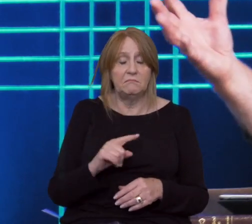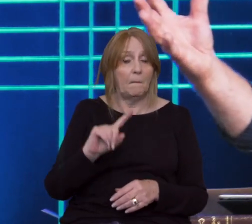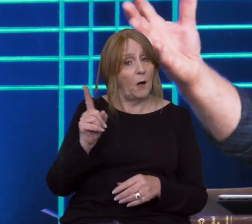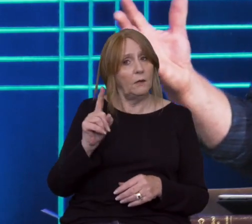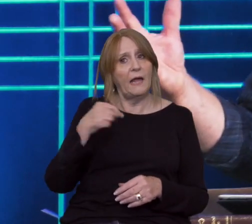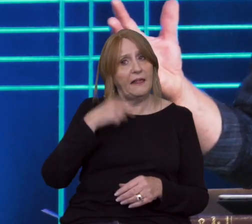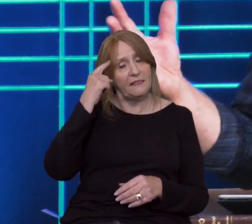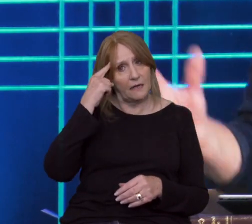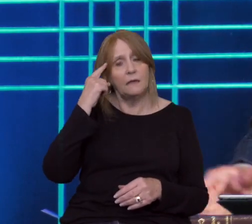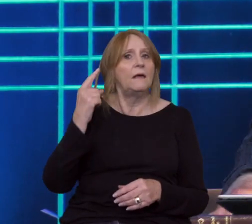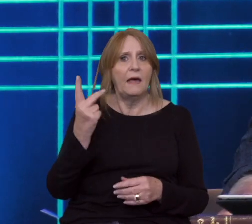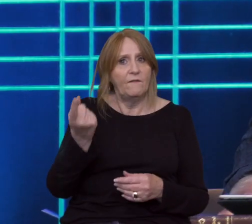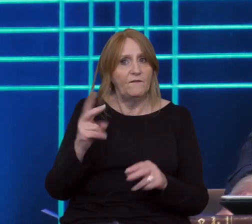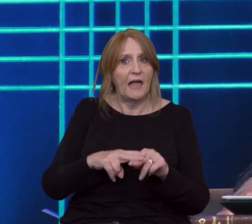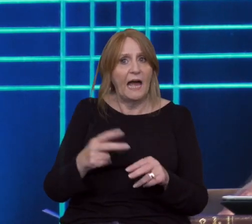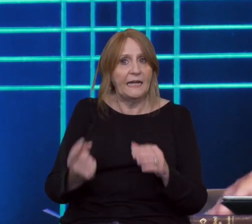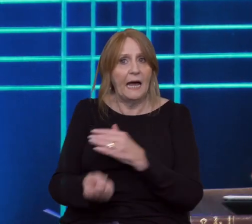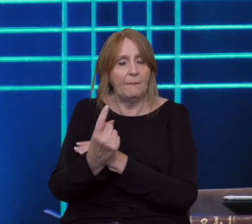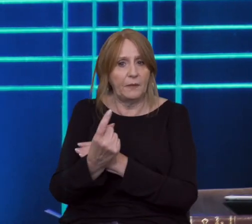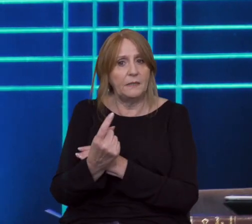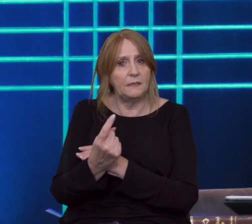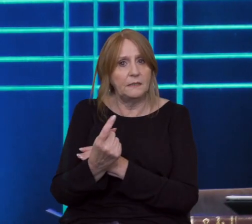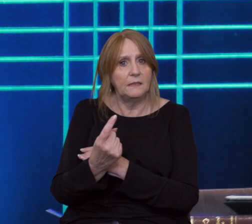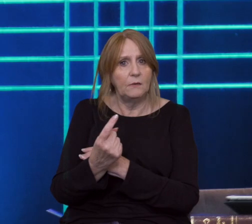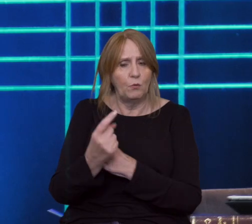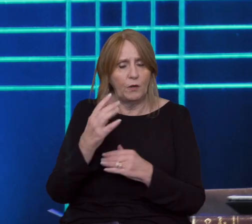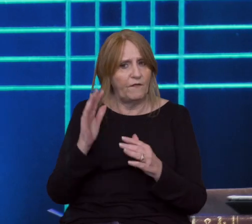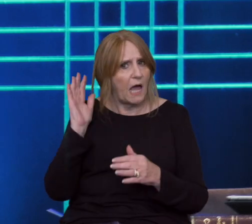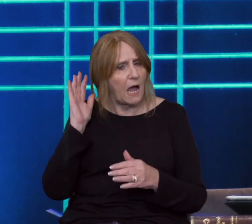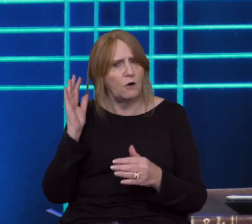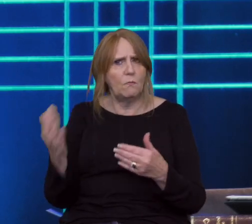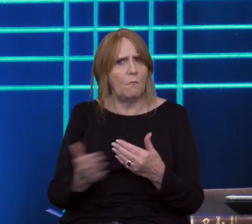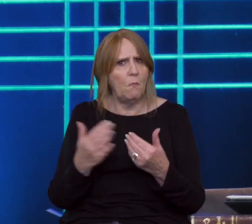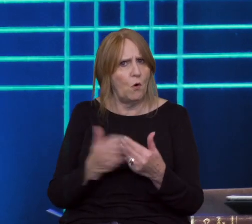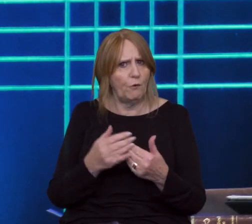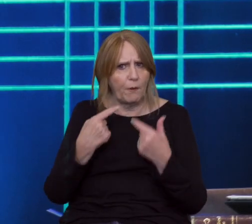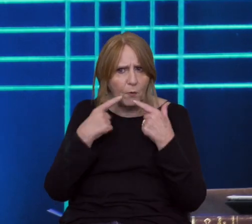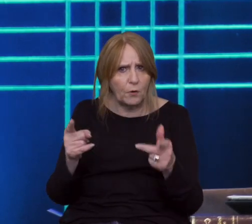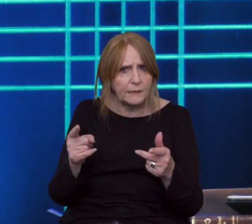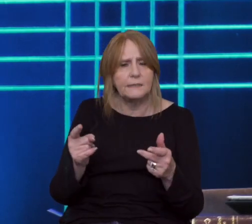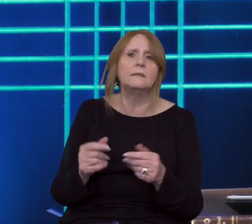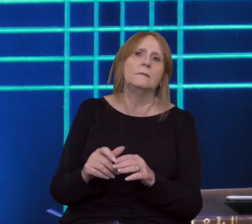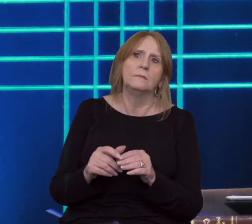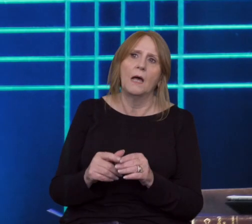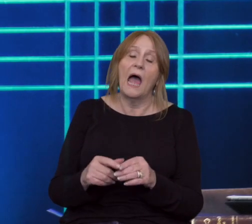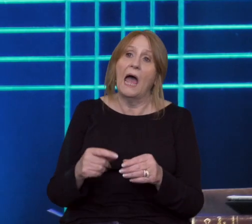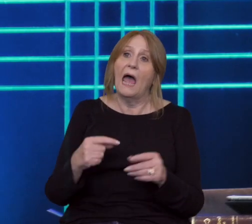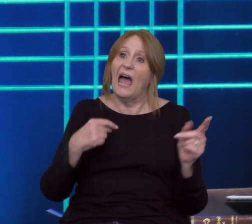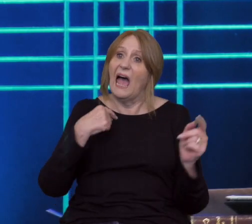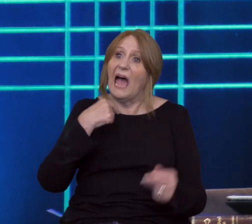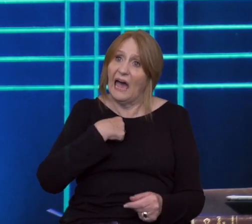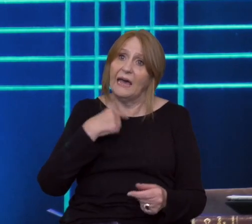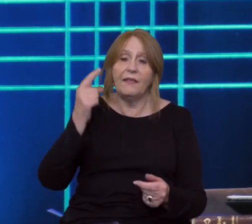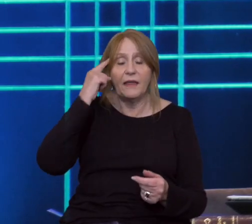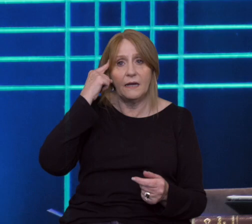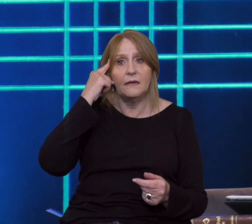I am more inclined to think that this hornet is the same person that's spoken of as the angel of the